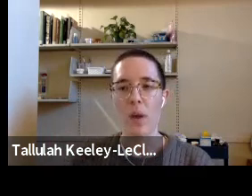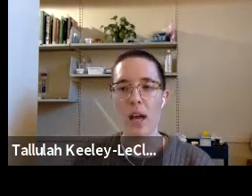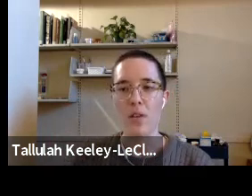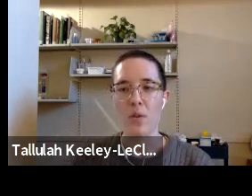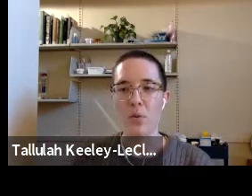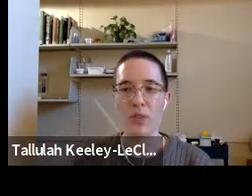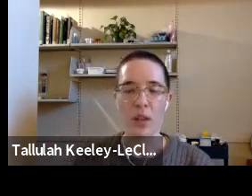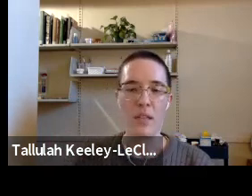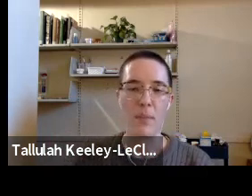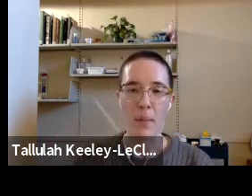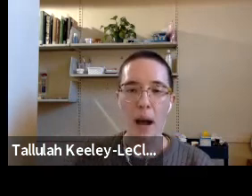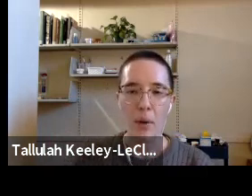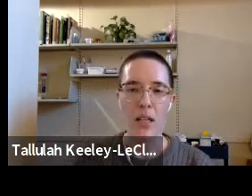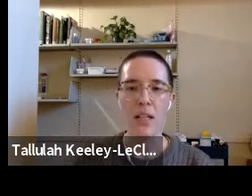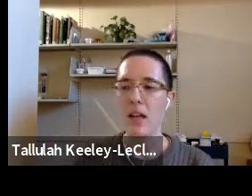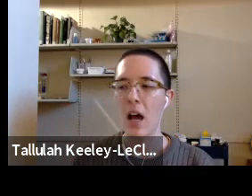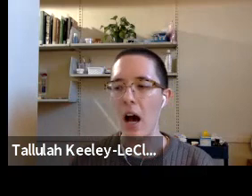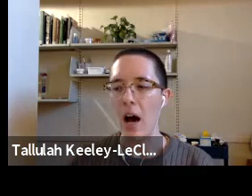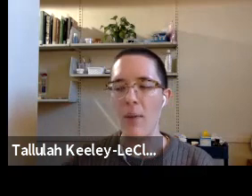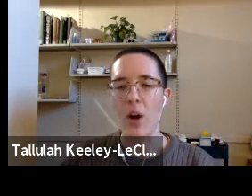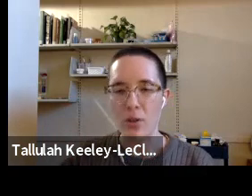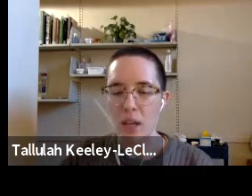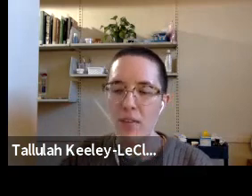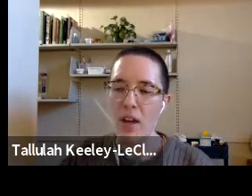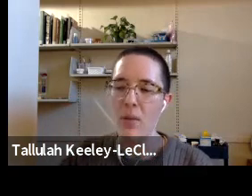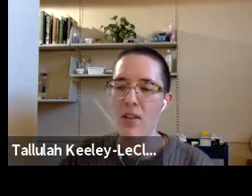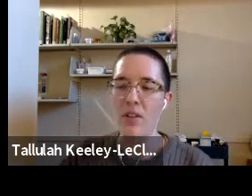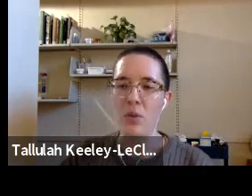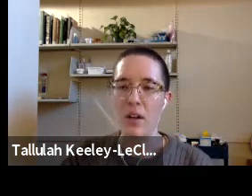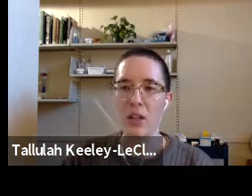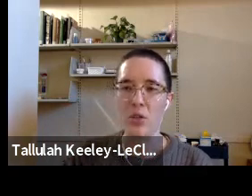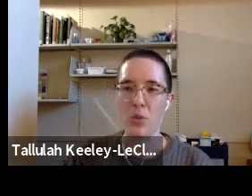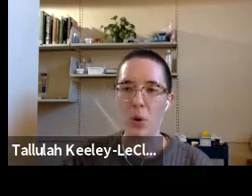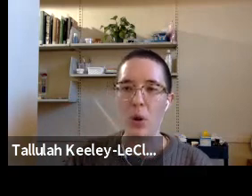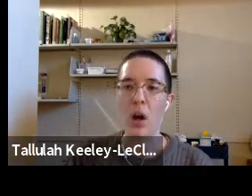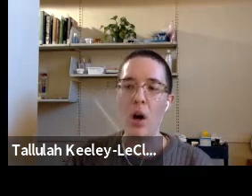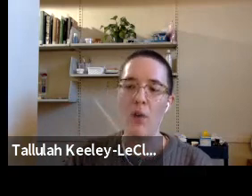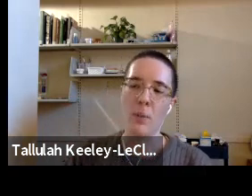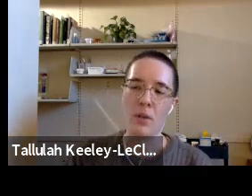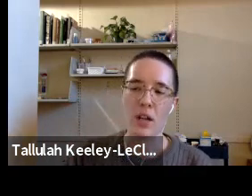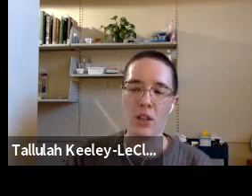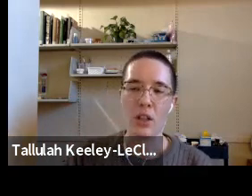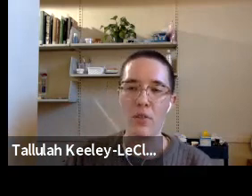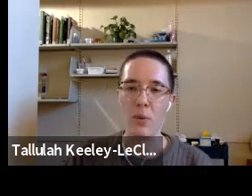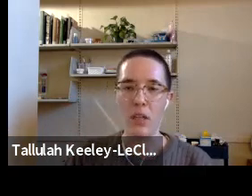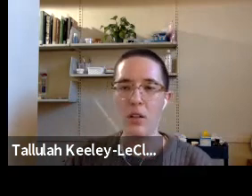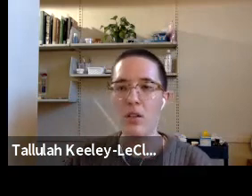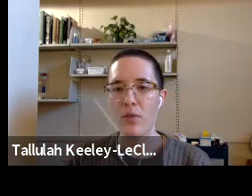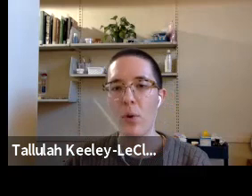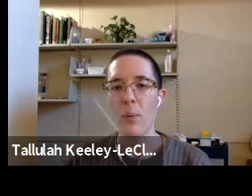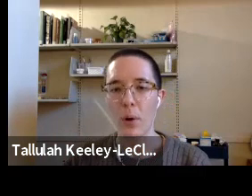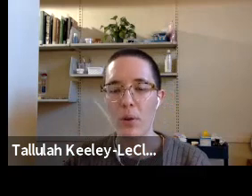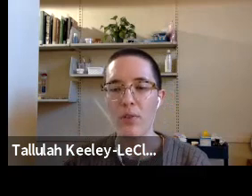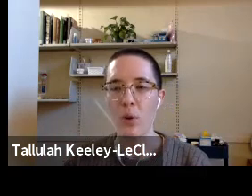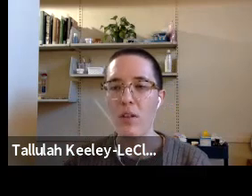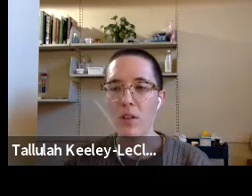was a way to fill his manpower needs, and also gave him even greater control over the production of new leaders